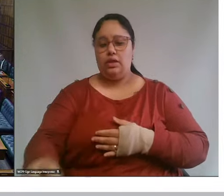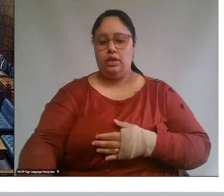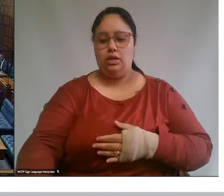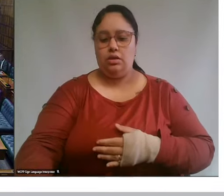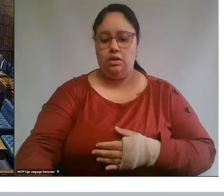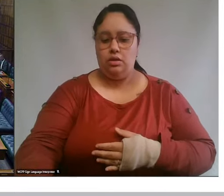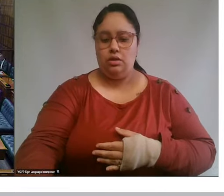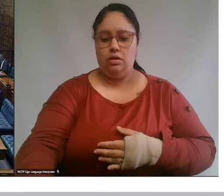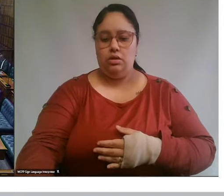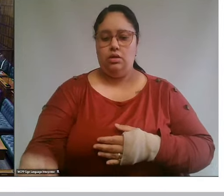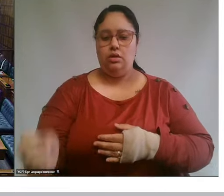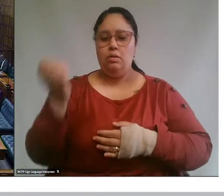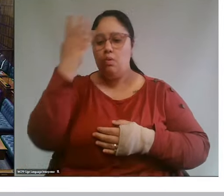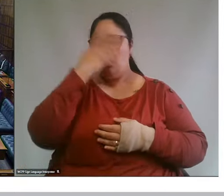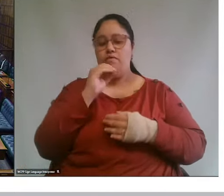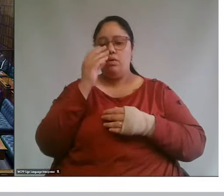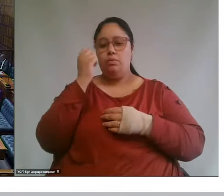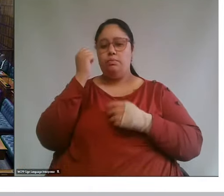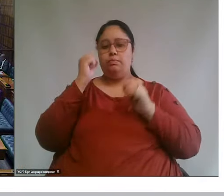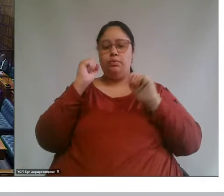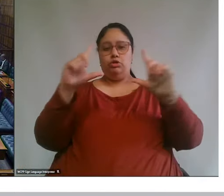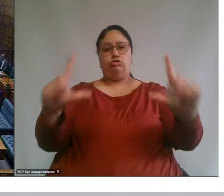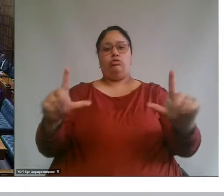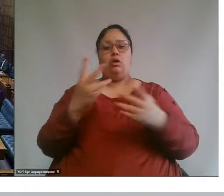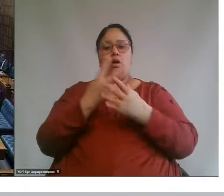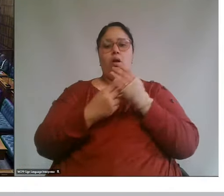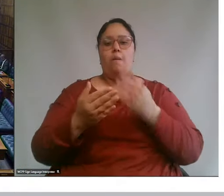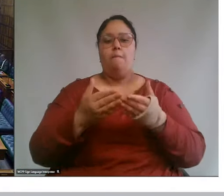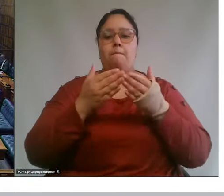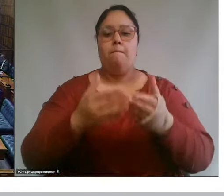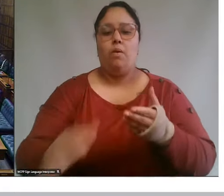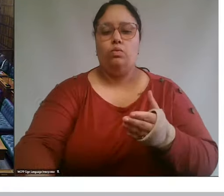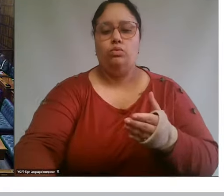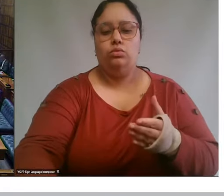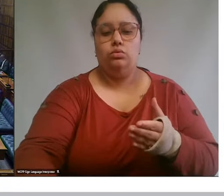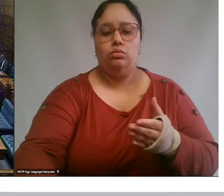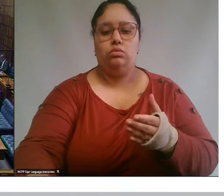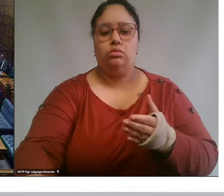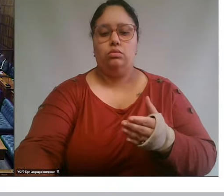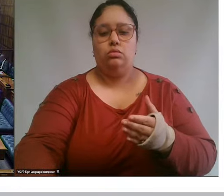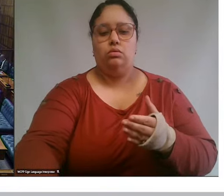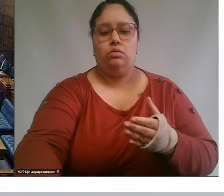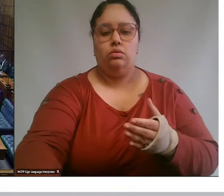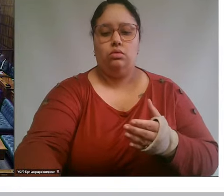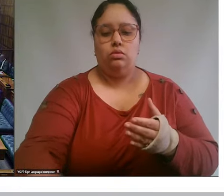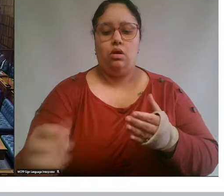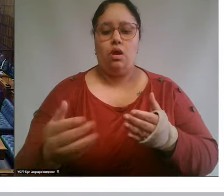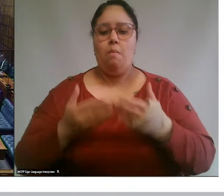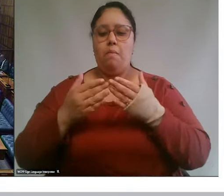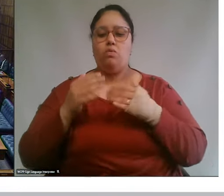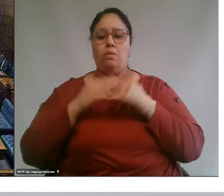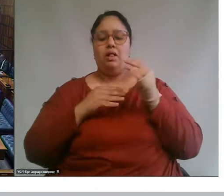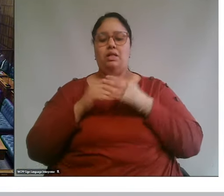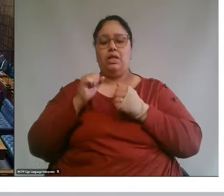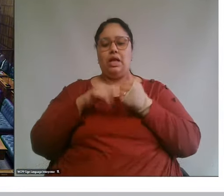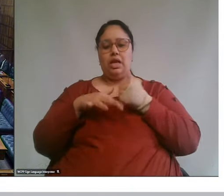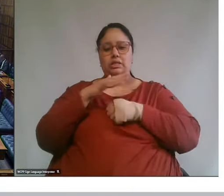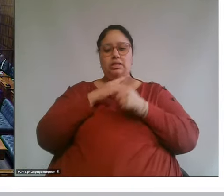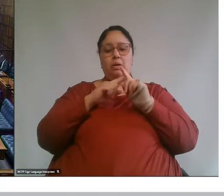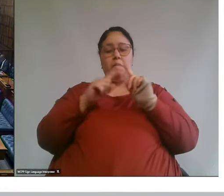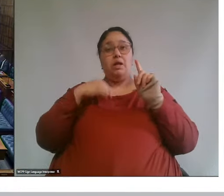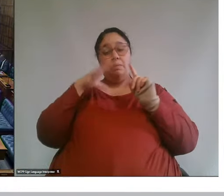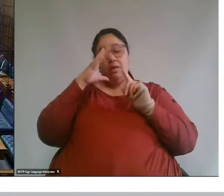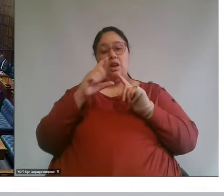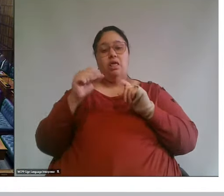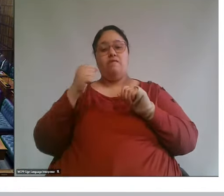picture of of of the bo boat building industry but um if I can believe my my